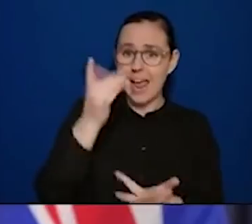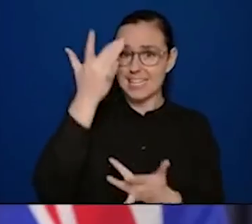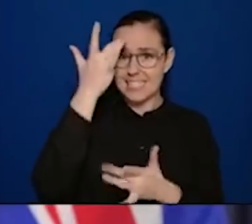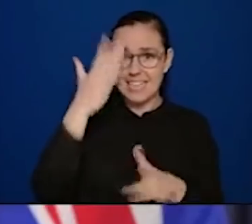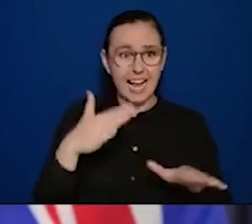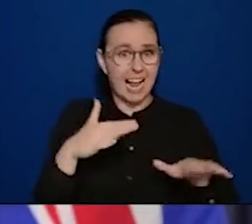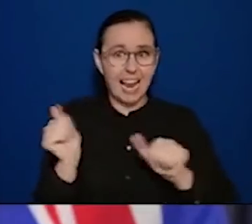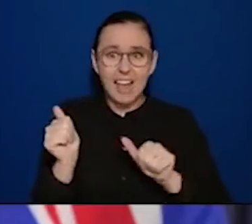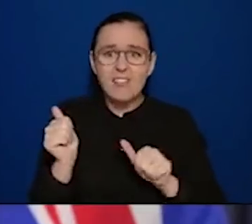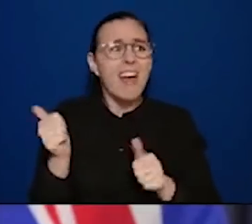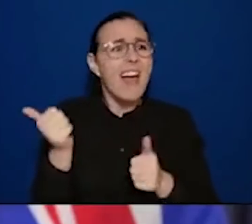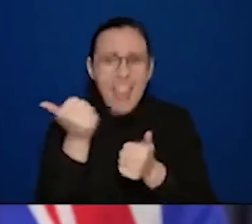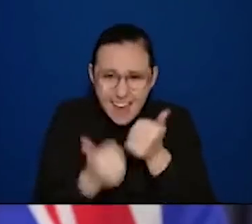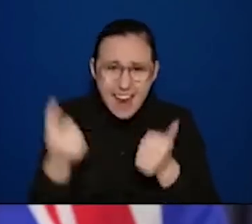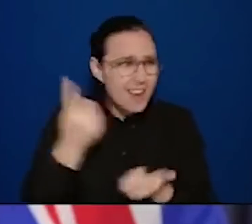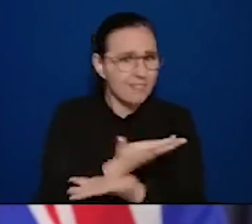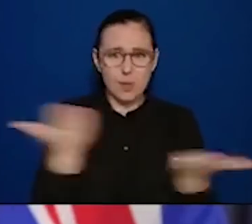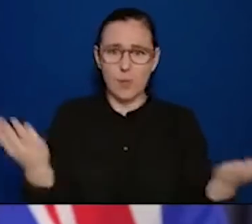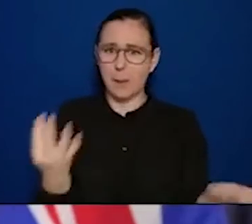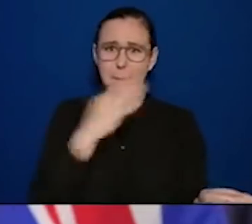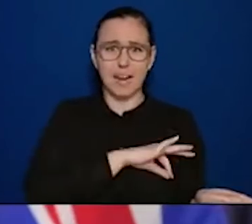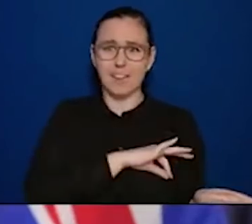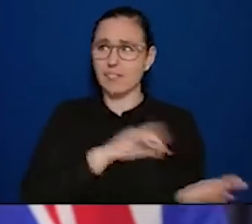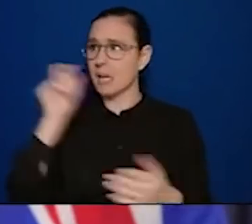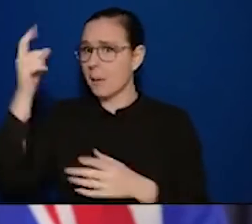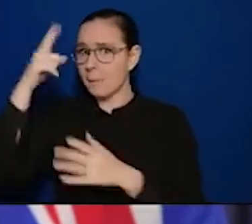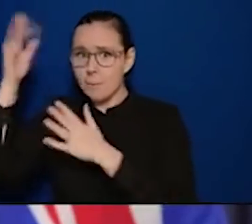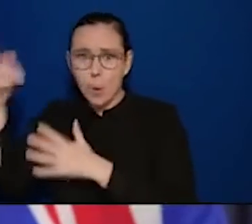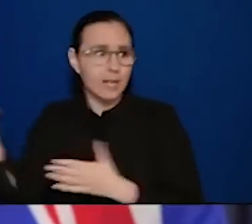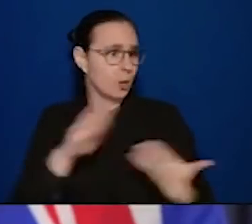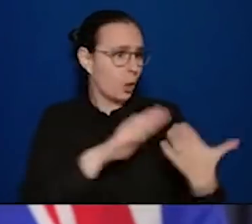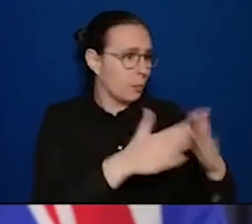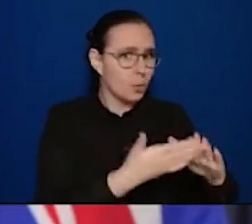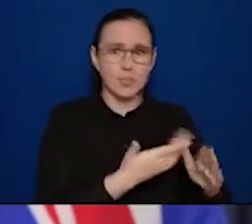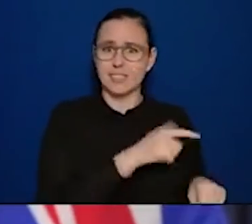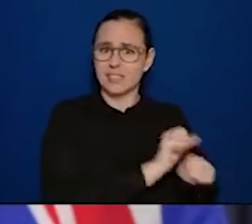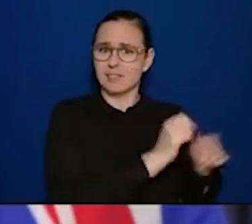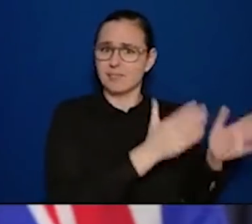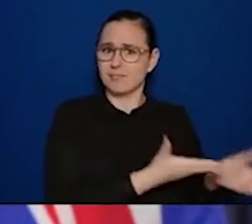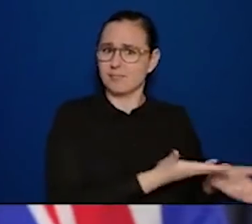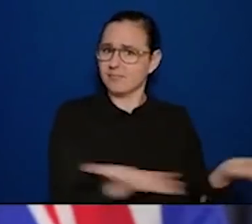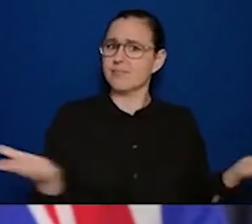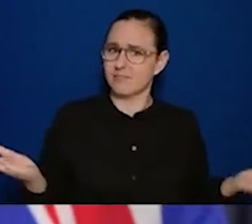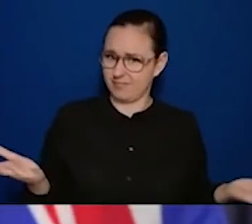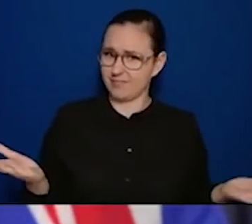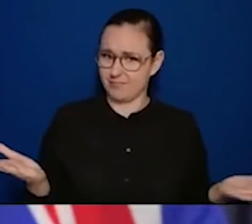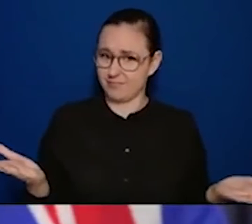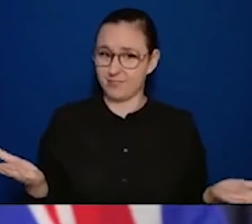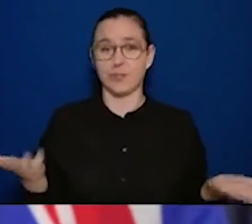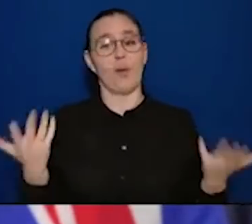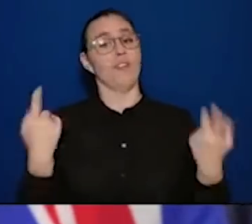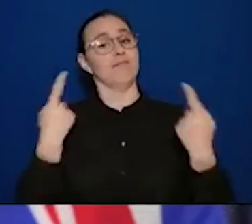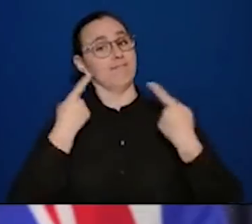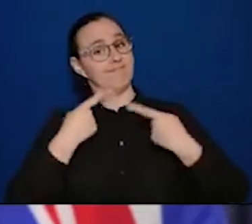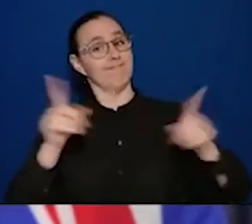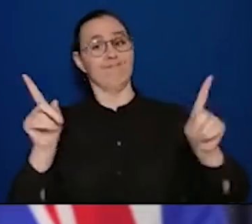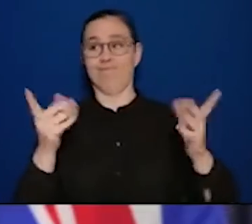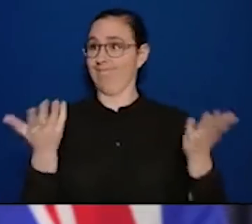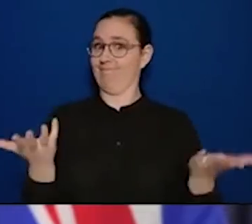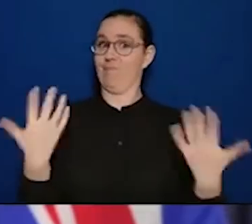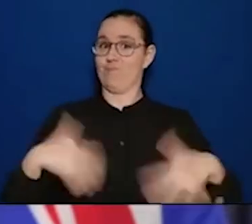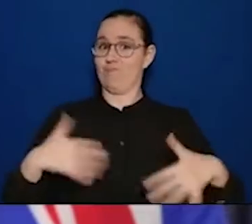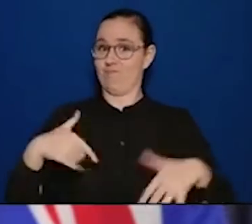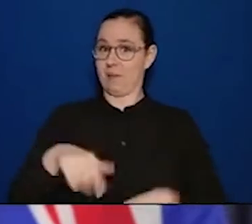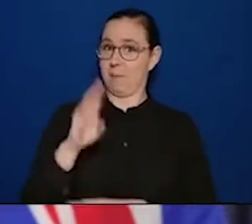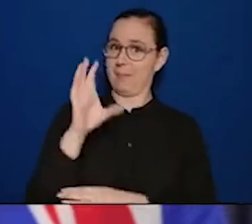communities. This announcement means BC will lead all other provinces. It is a step that will help our